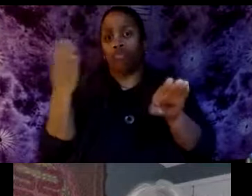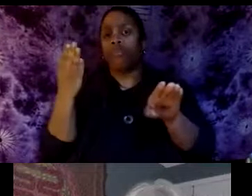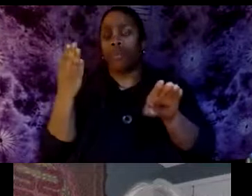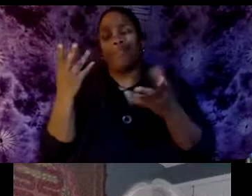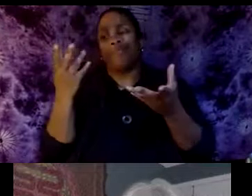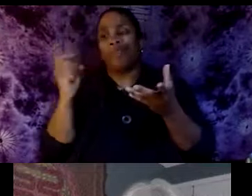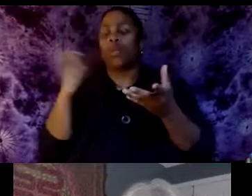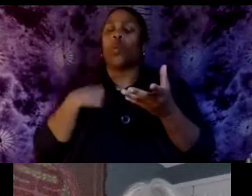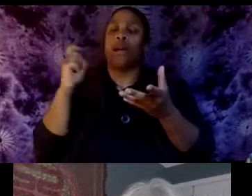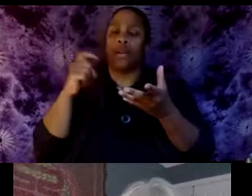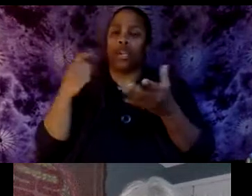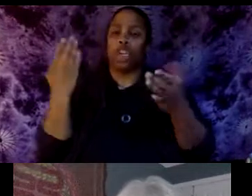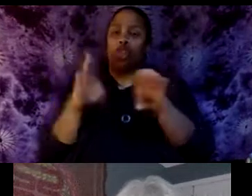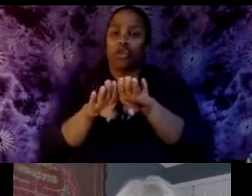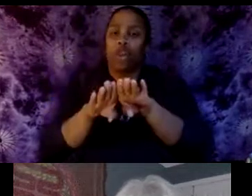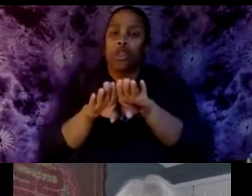order for me to